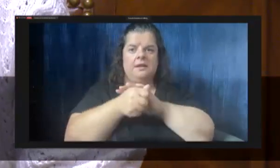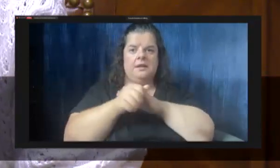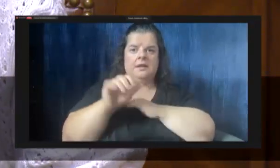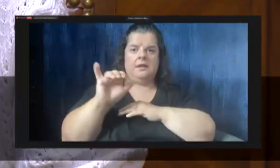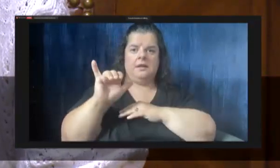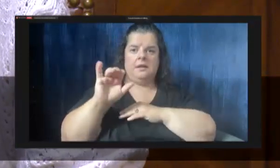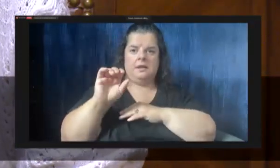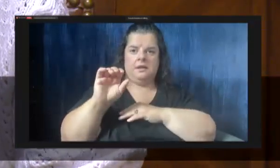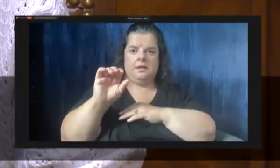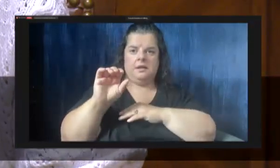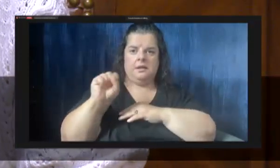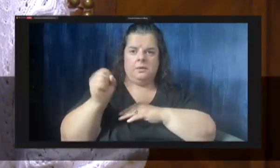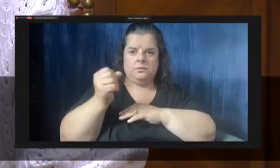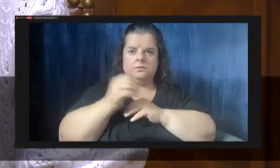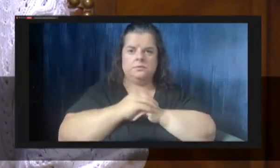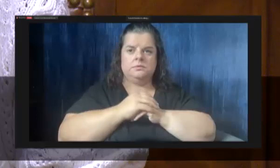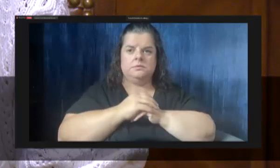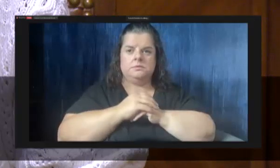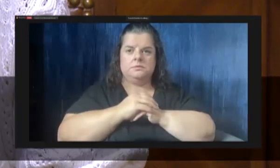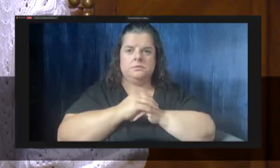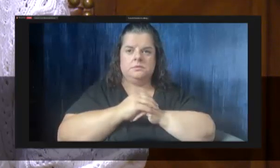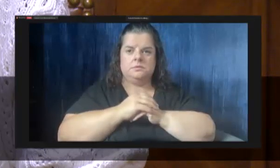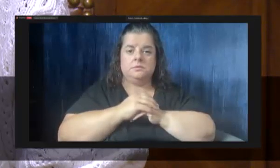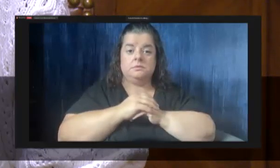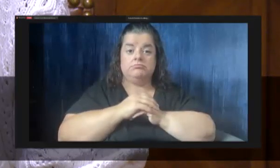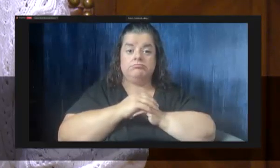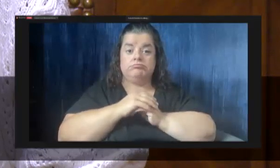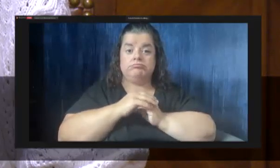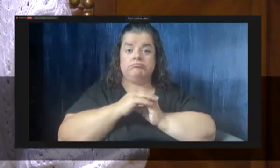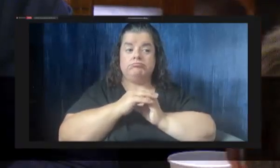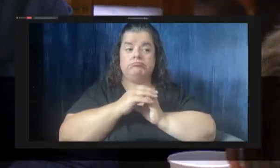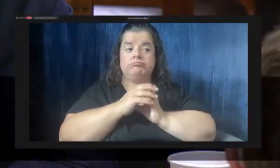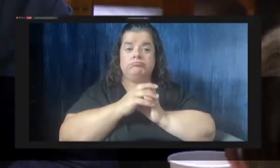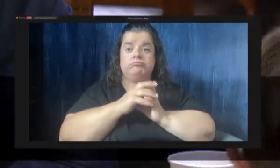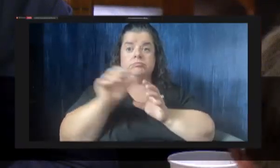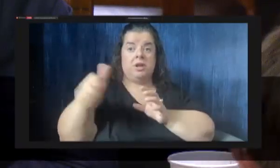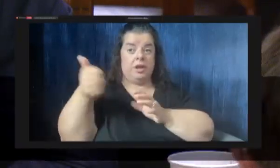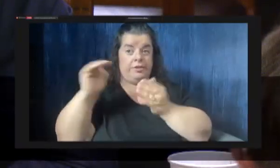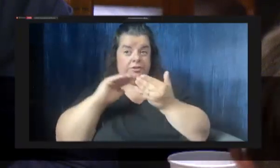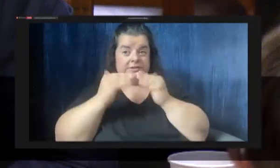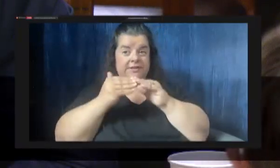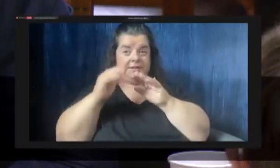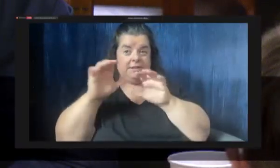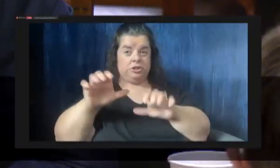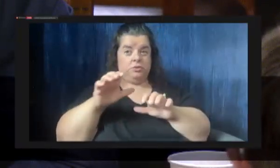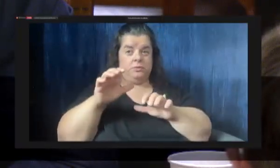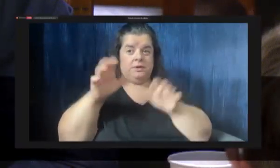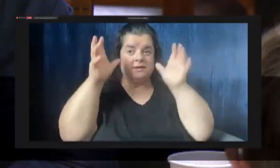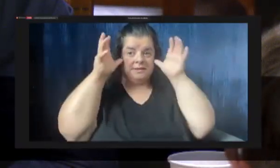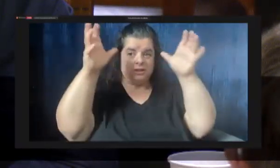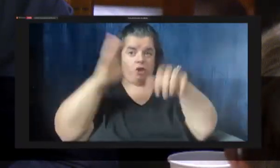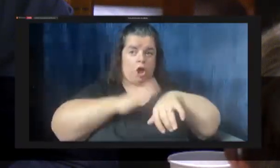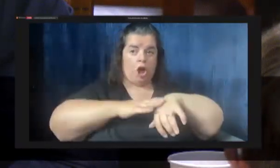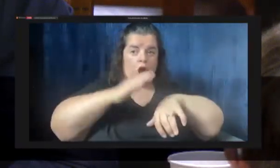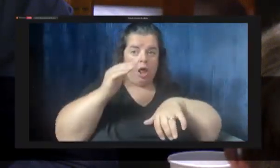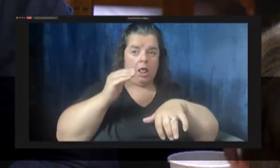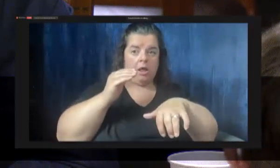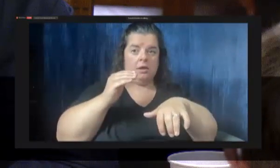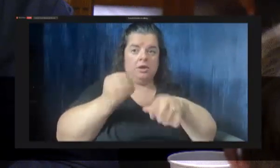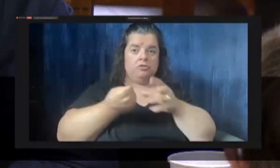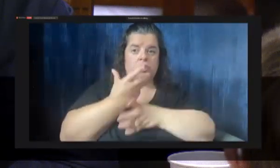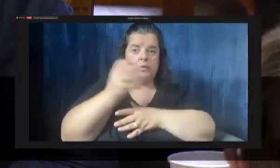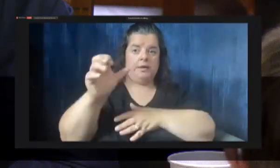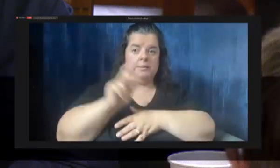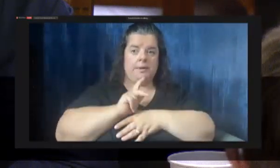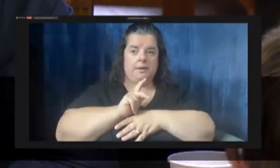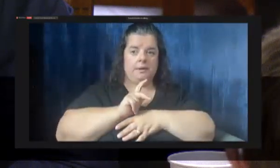and that's has been shown that other cities who do a deer call that the growth comes back in an expected